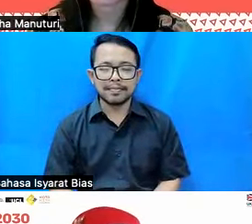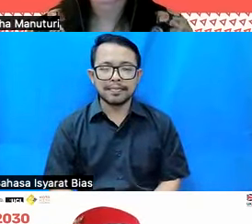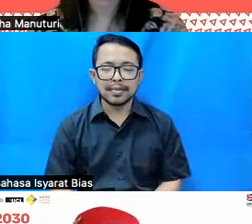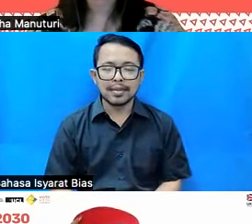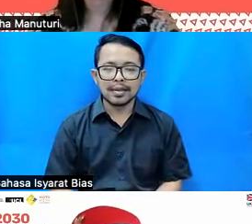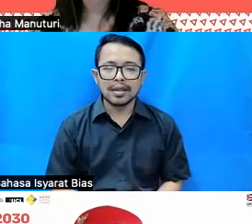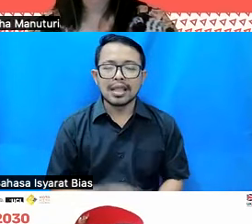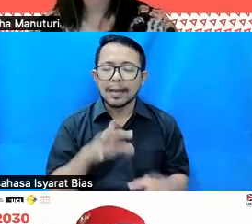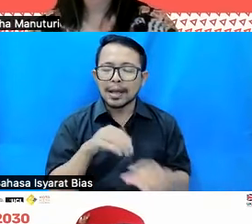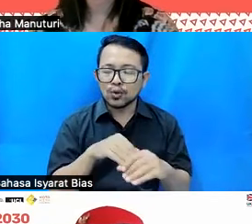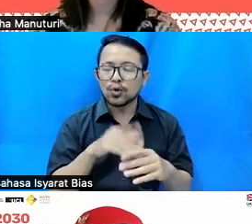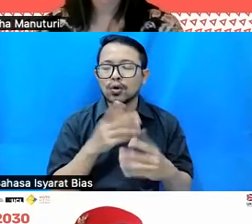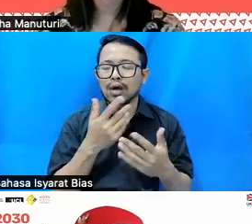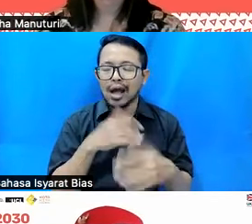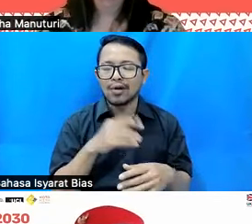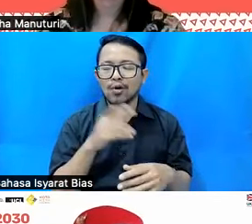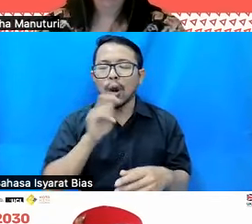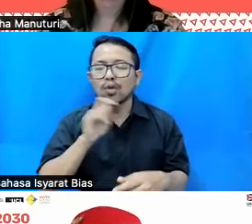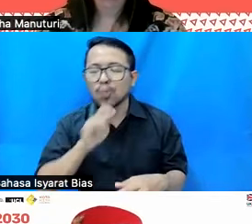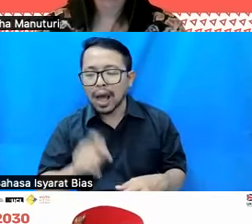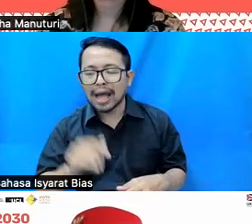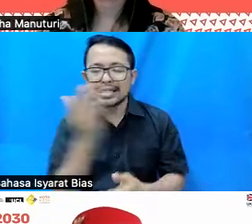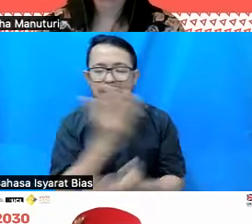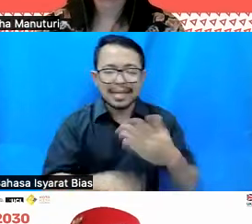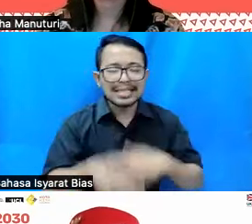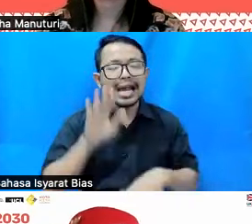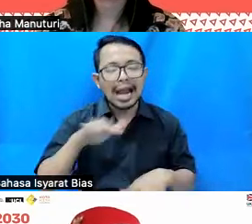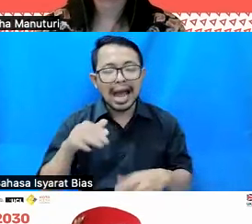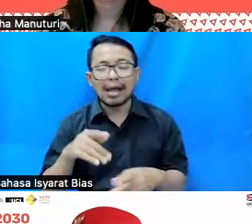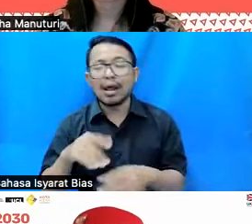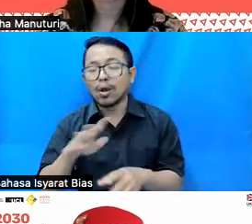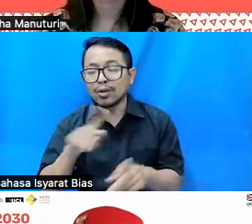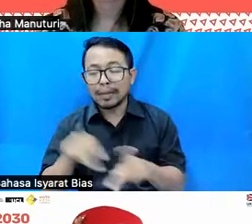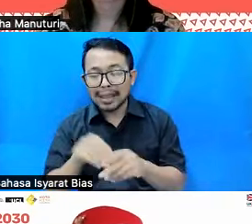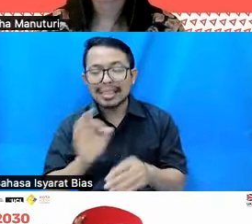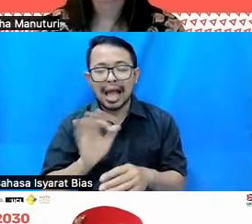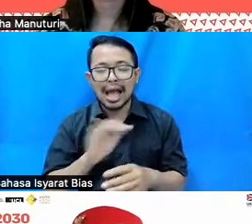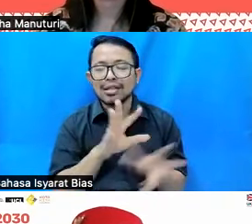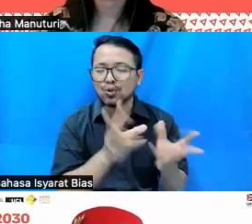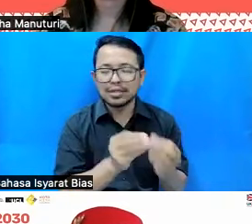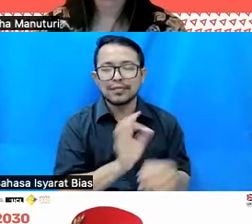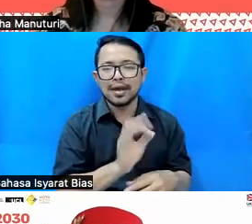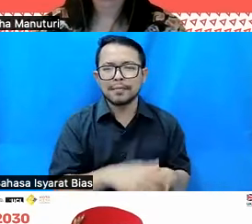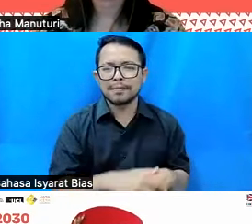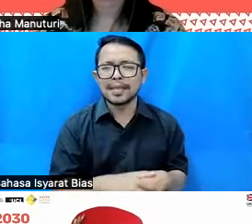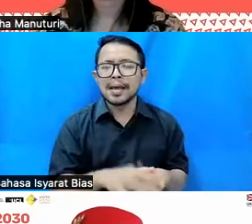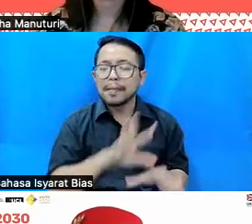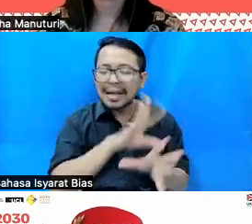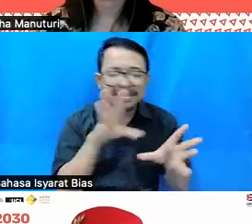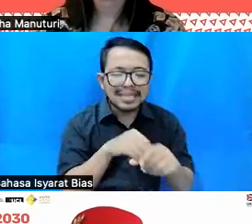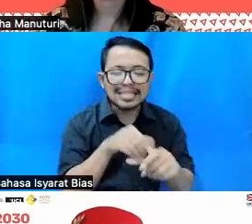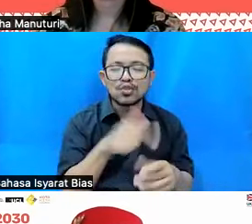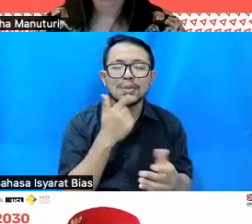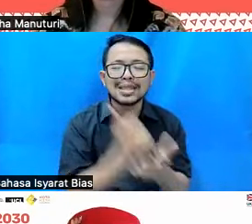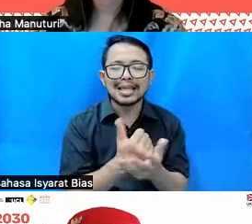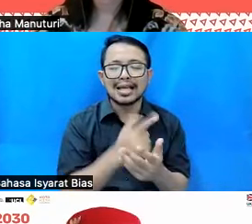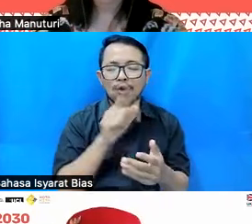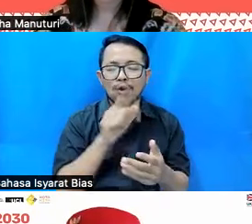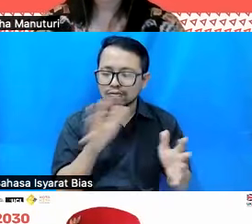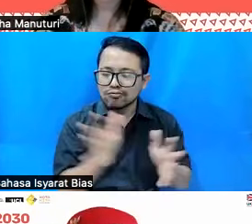all stakeholders, including elderly, persons with disabilities, and children. Inclusion and participation is very important to